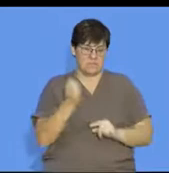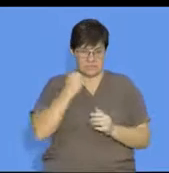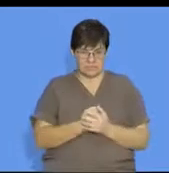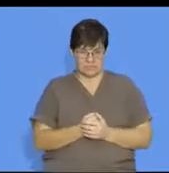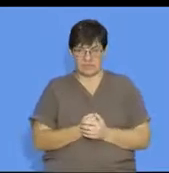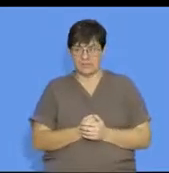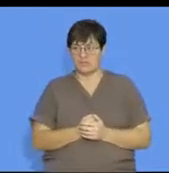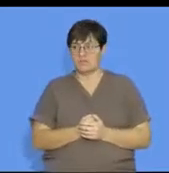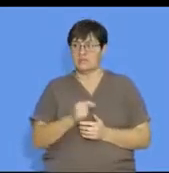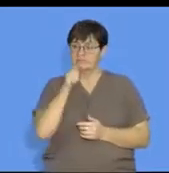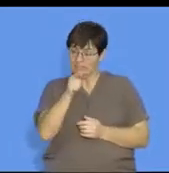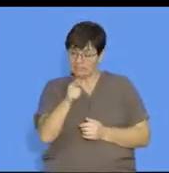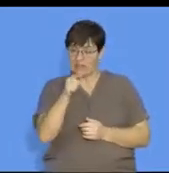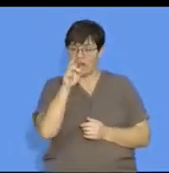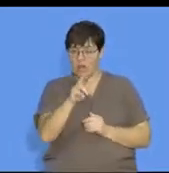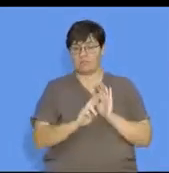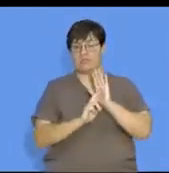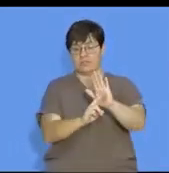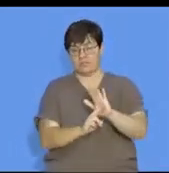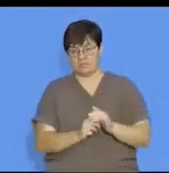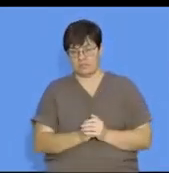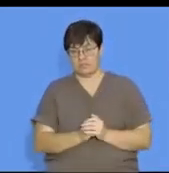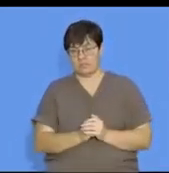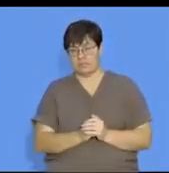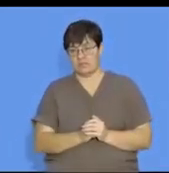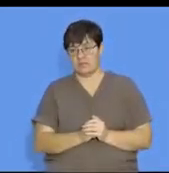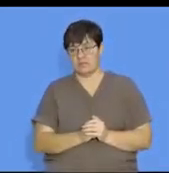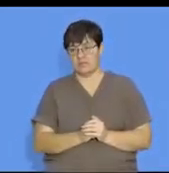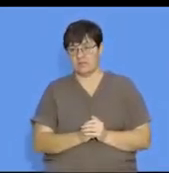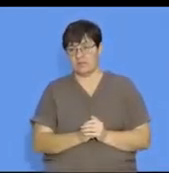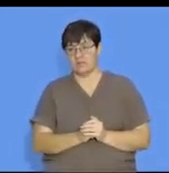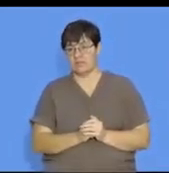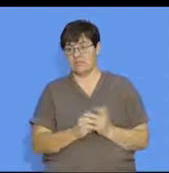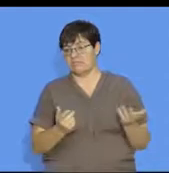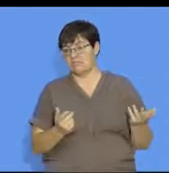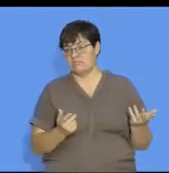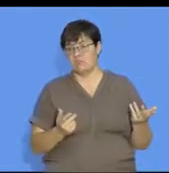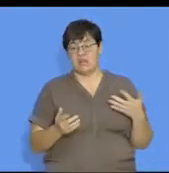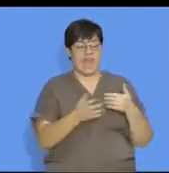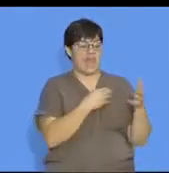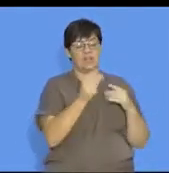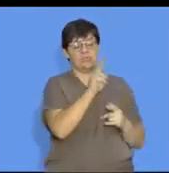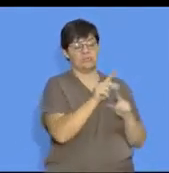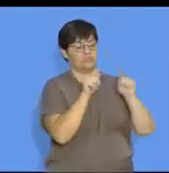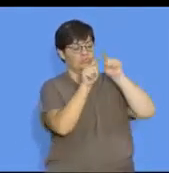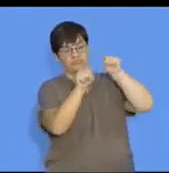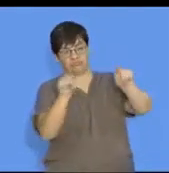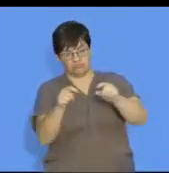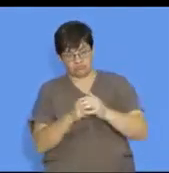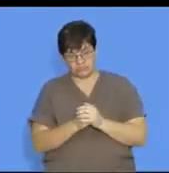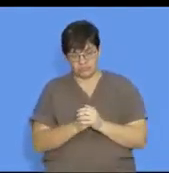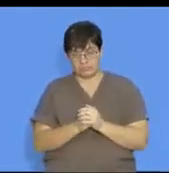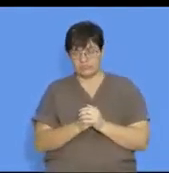of values. So we are saying this negative gradient R represents its absolute value actually. So we can take any